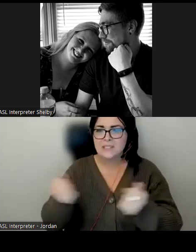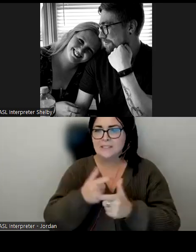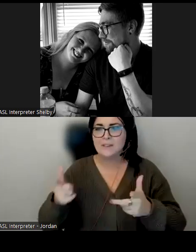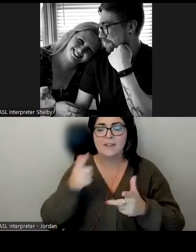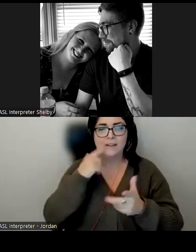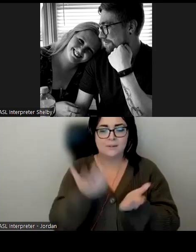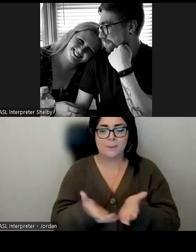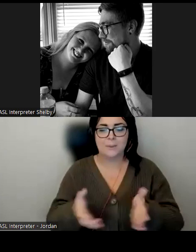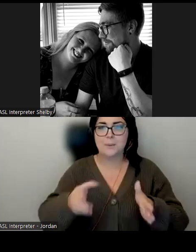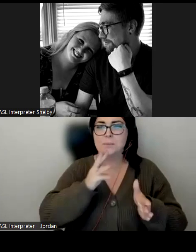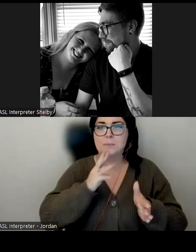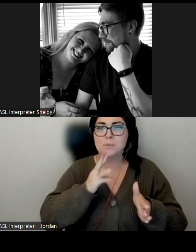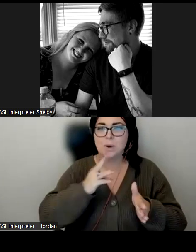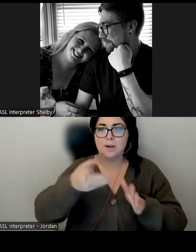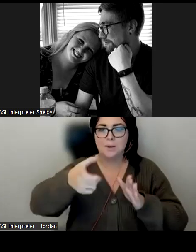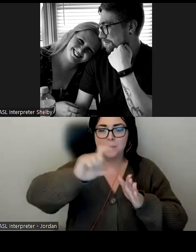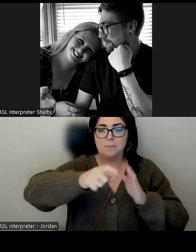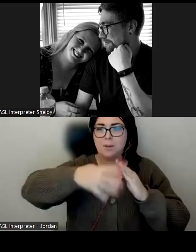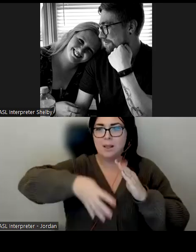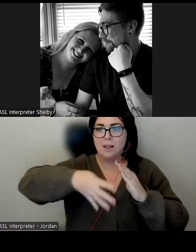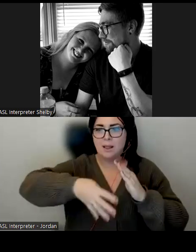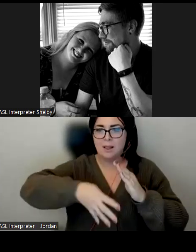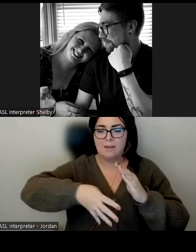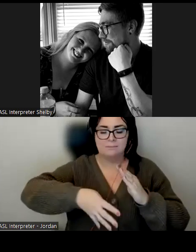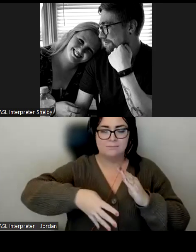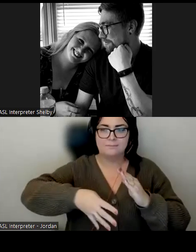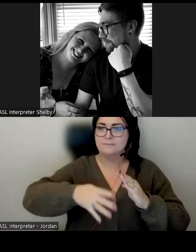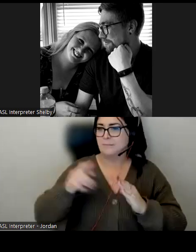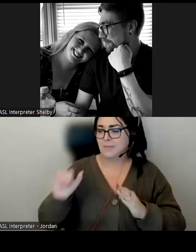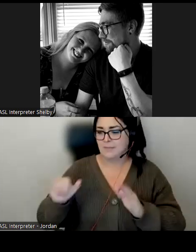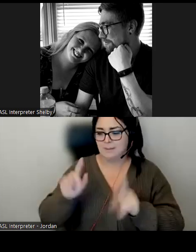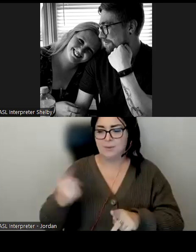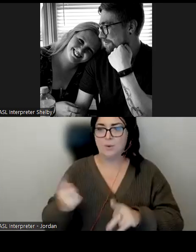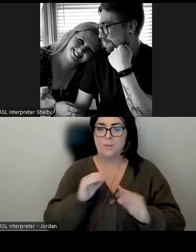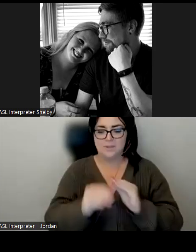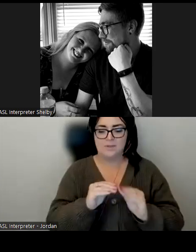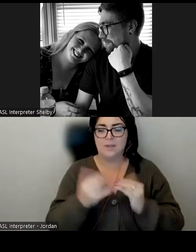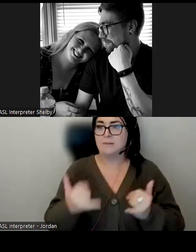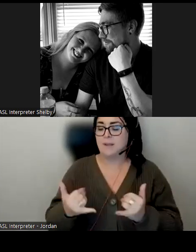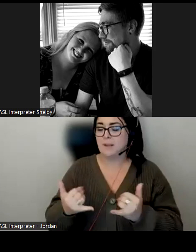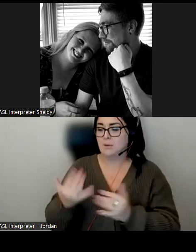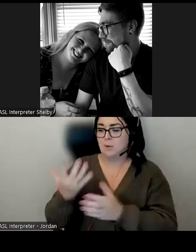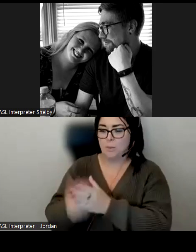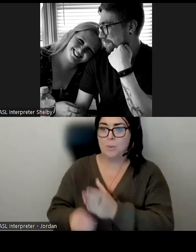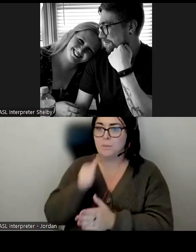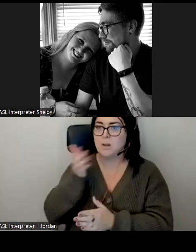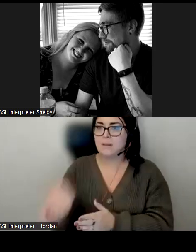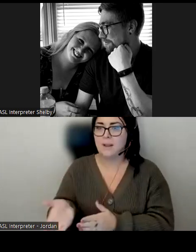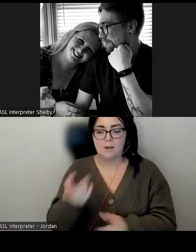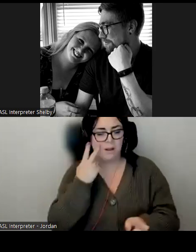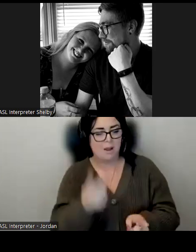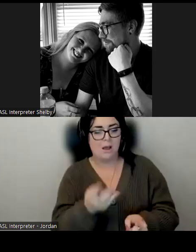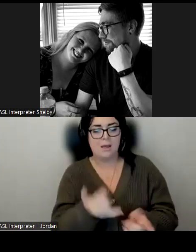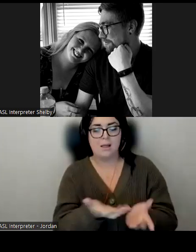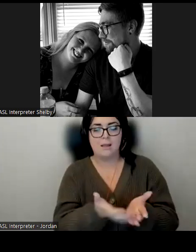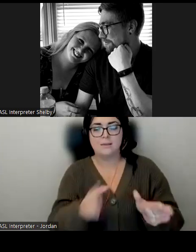working can trigger a feeling of grief, because you would normally turn to that person to fix the sink and you wouldn't even have to think